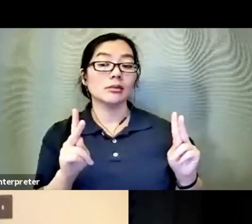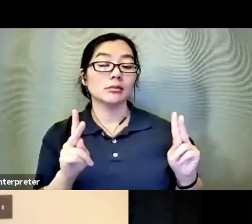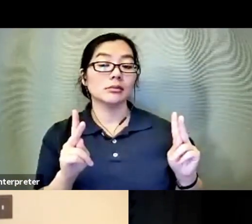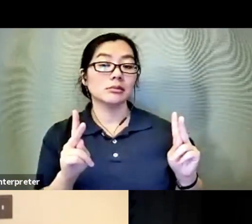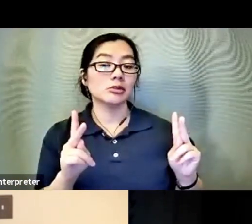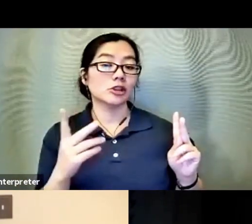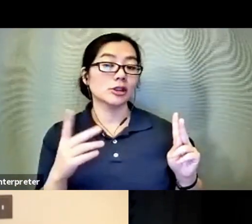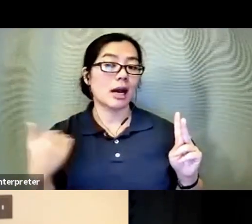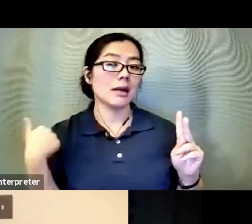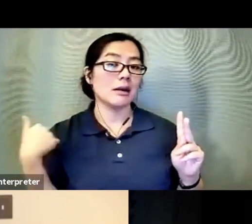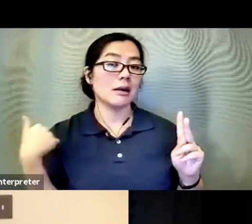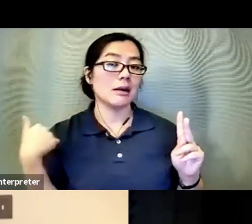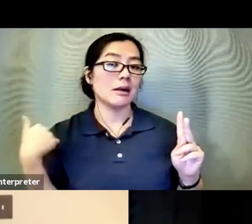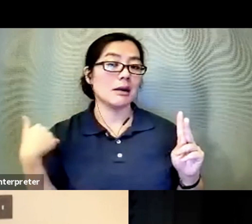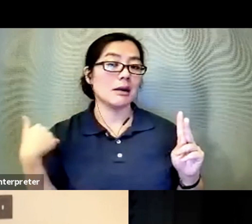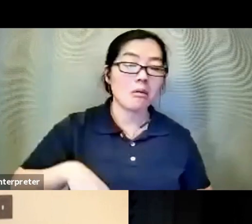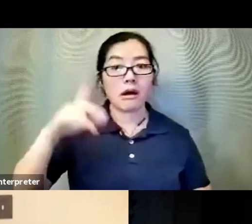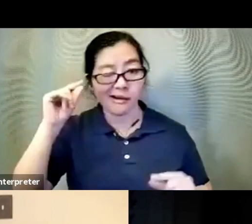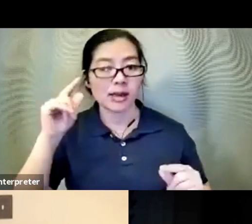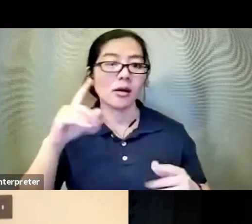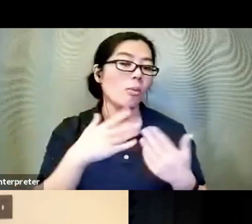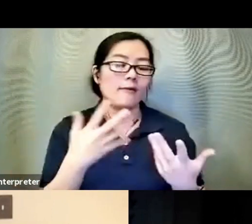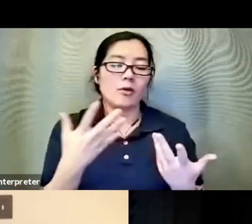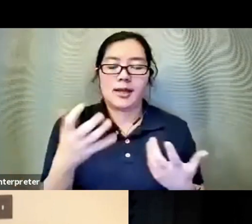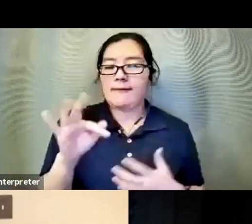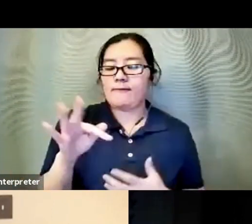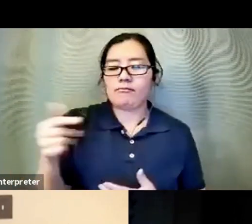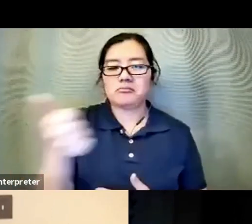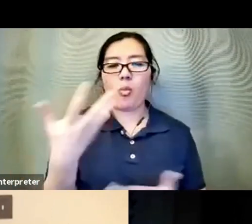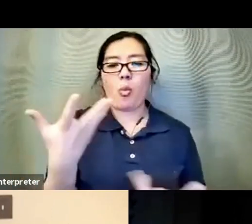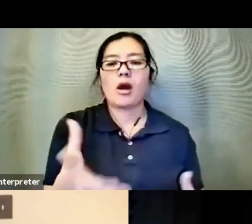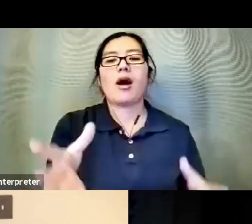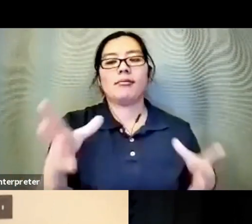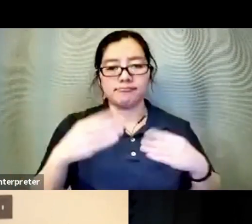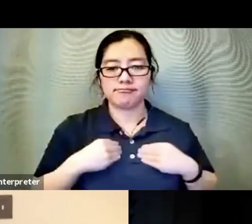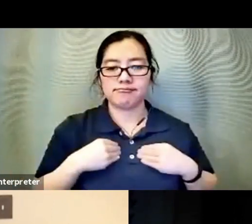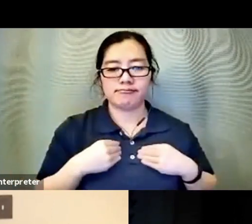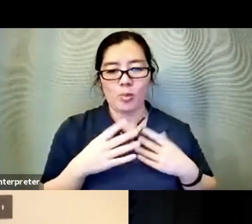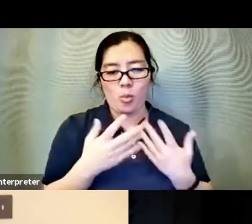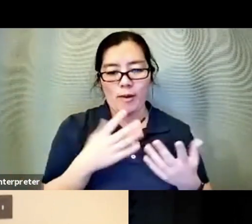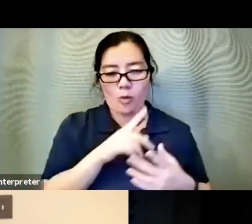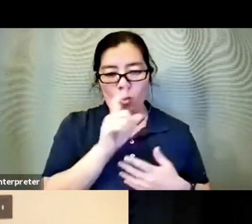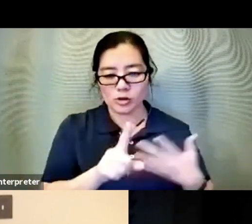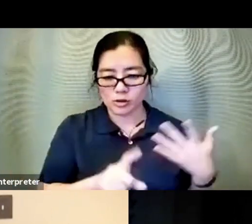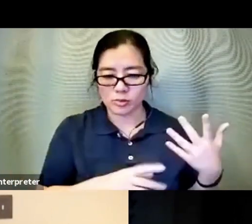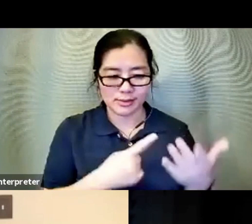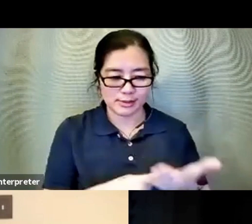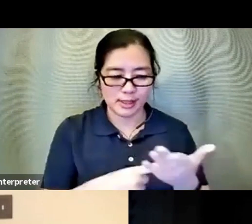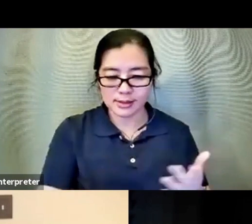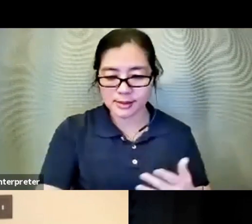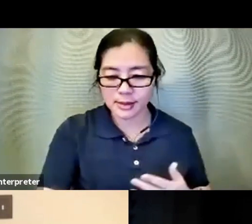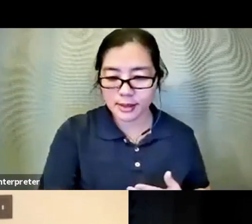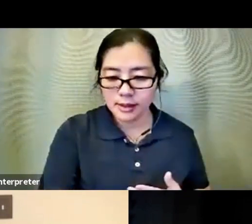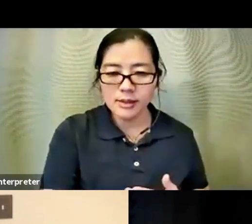arm raised or whatever if you want to take on the specific question. Okay, so let me just switch